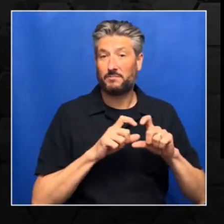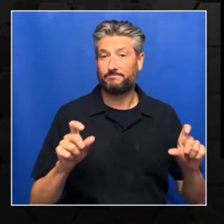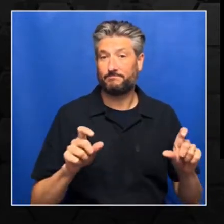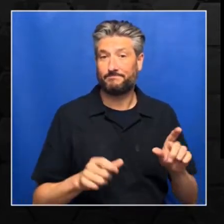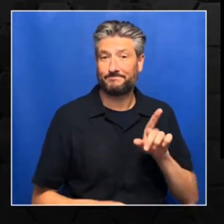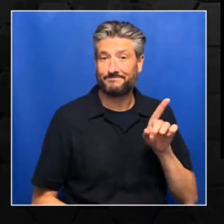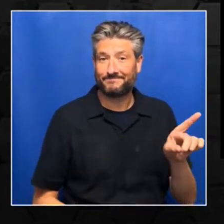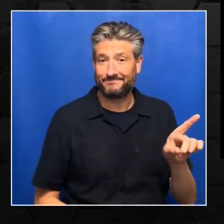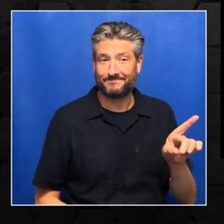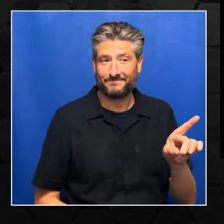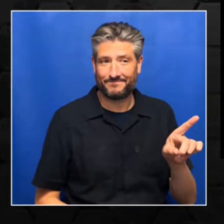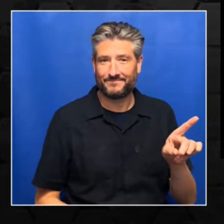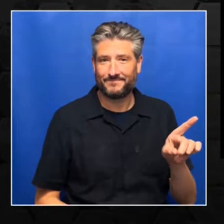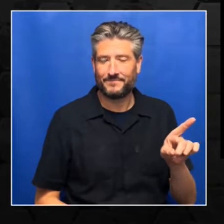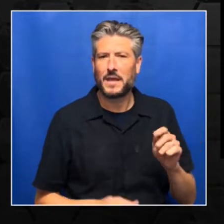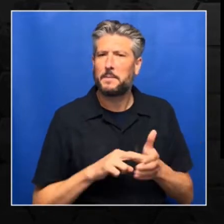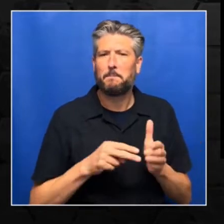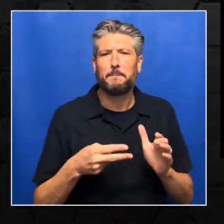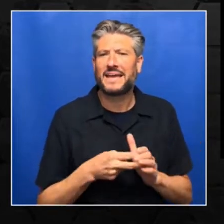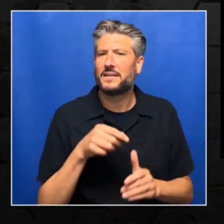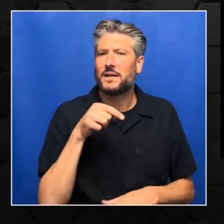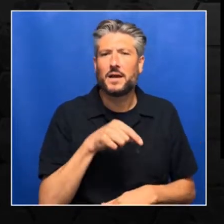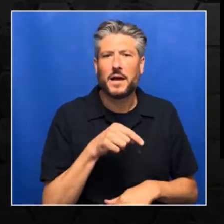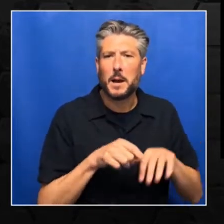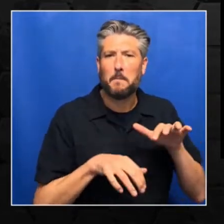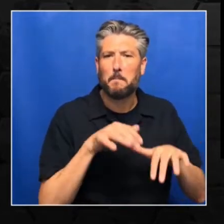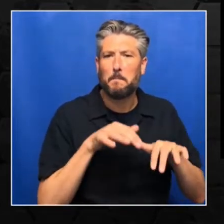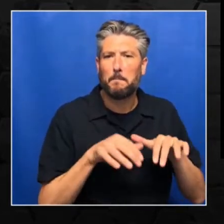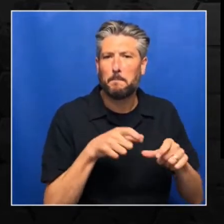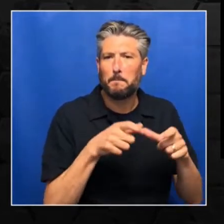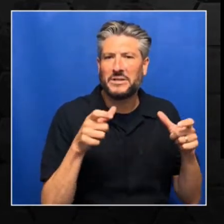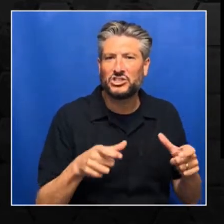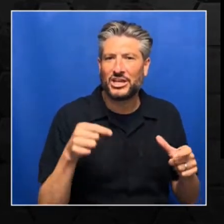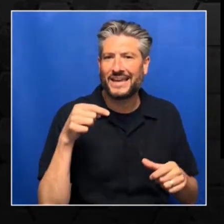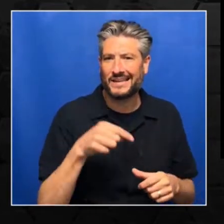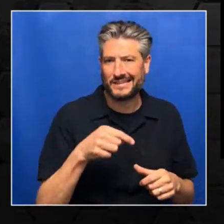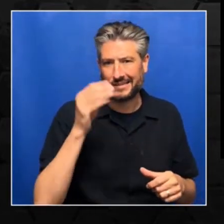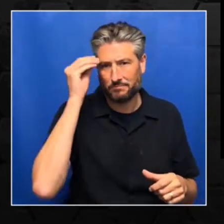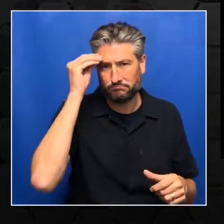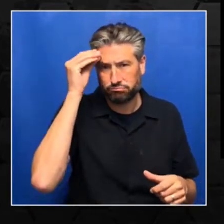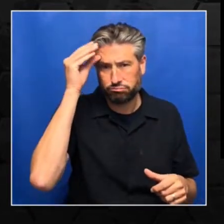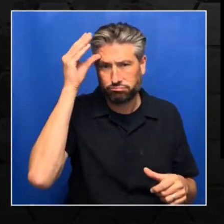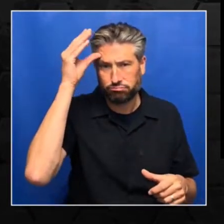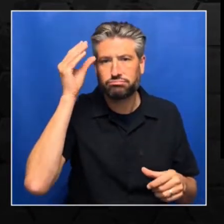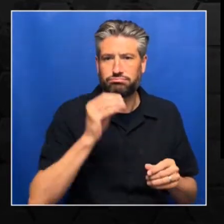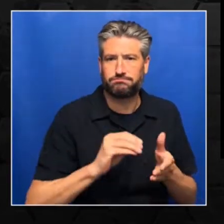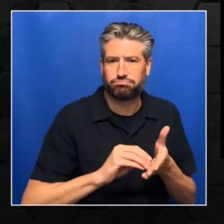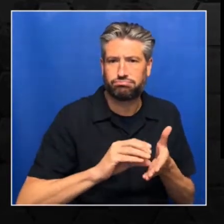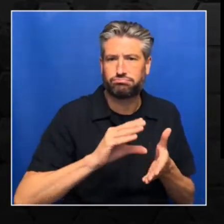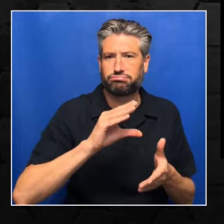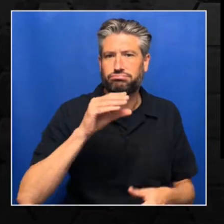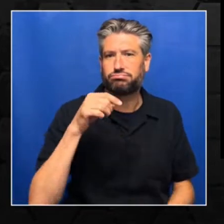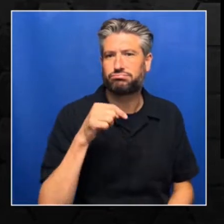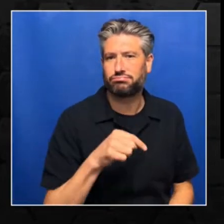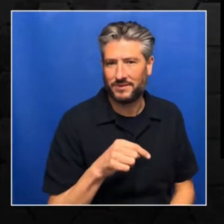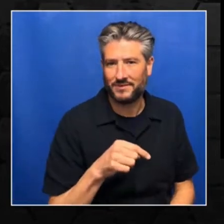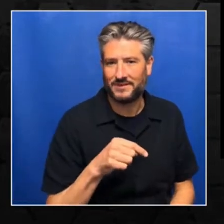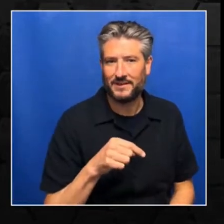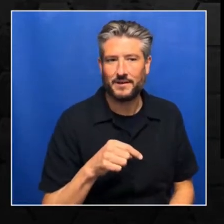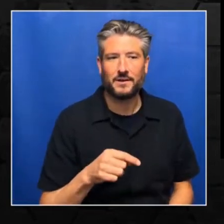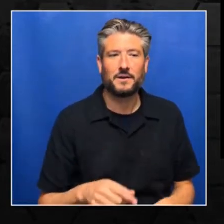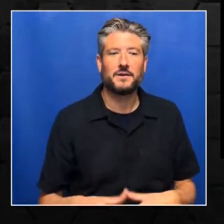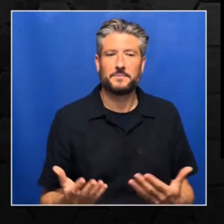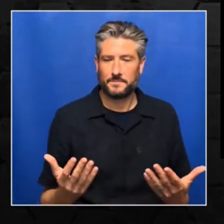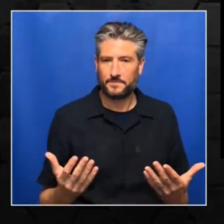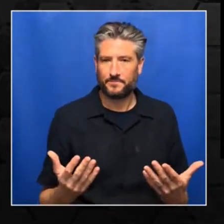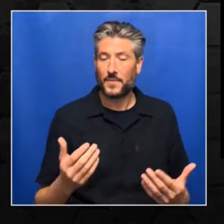by machines. As us human beings, living organisms, we have something called, we have an intelligence called natural